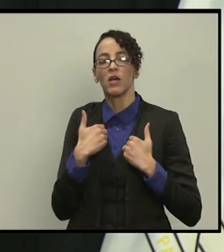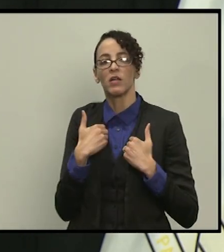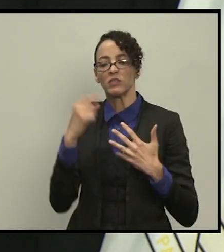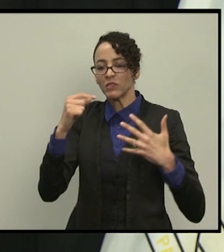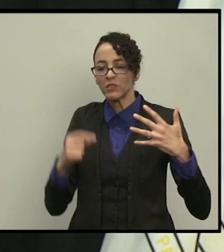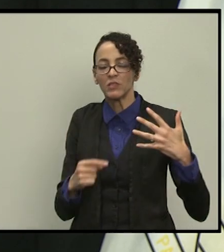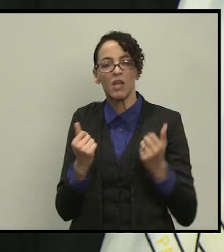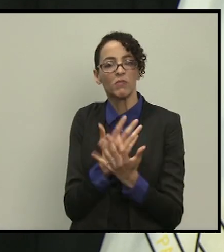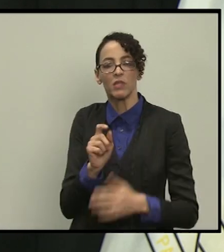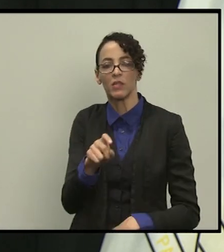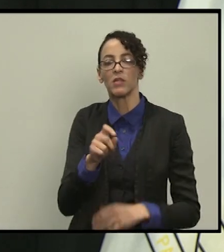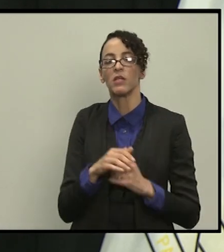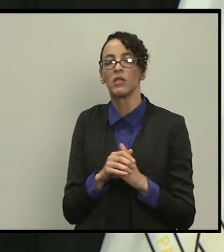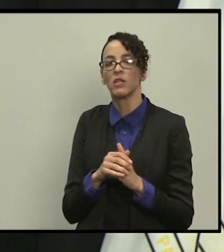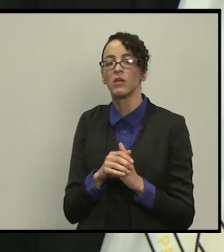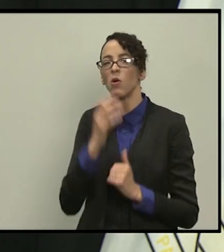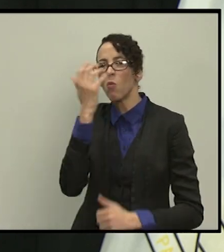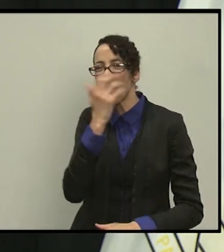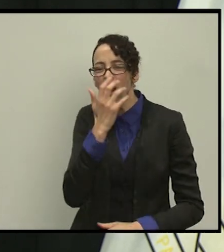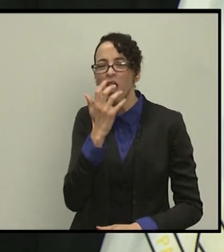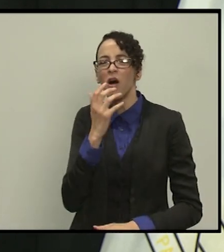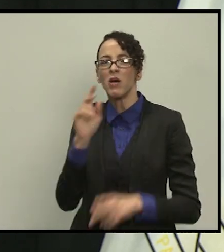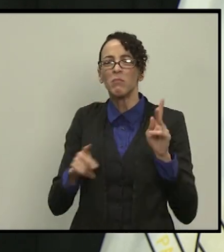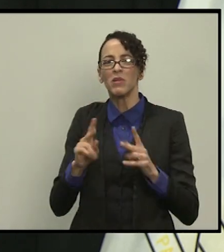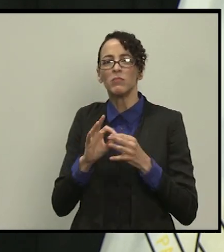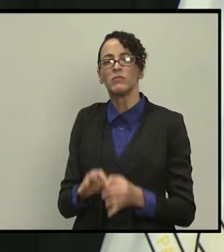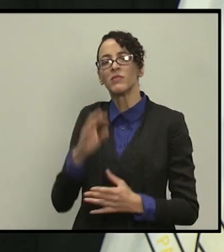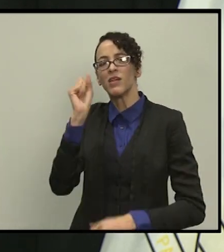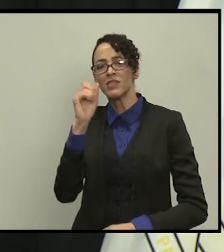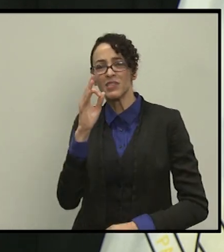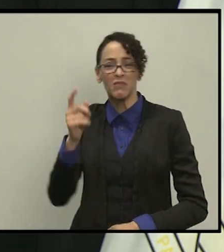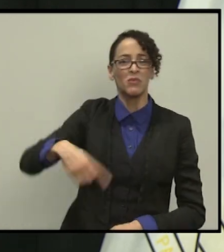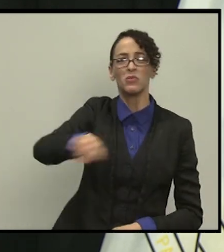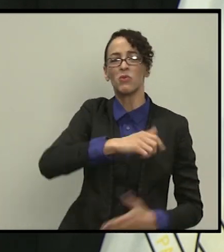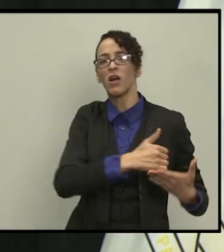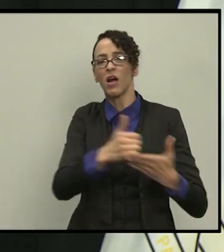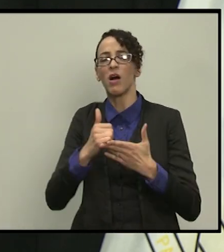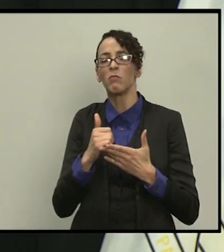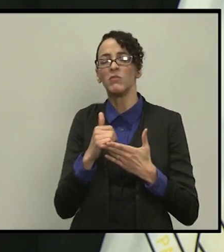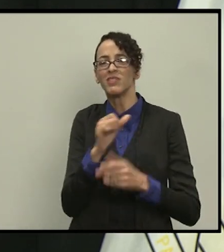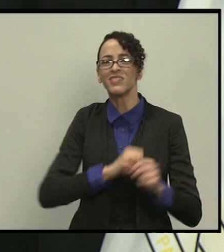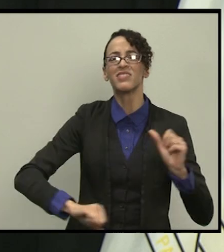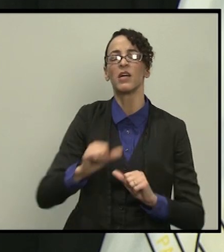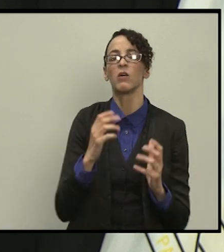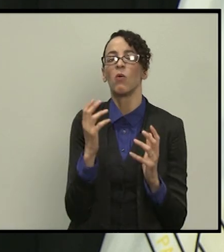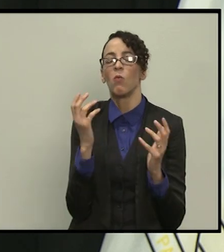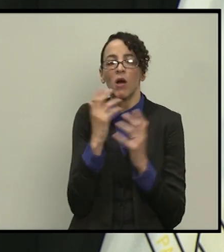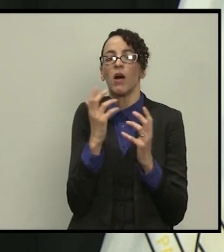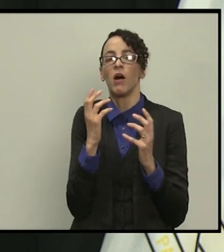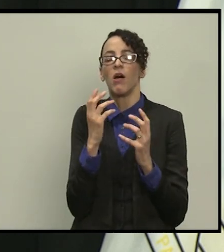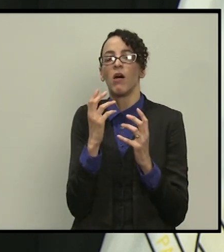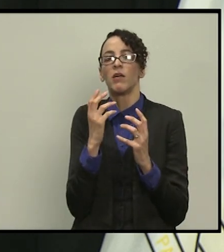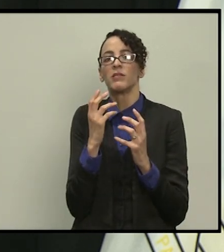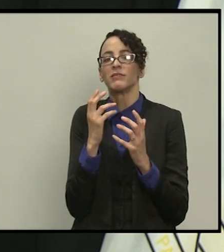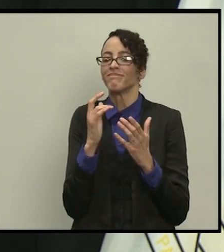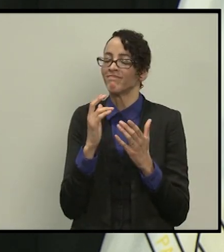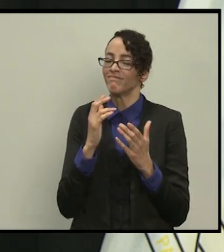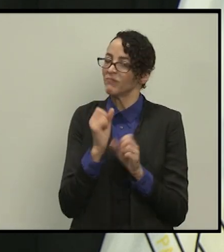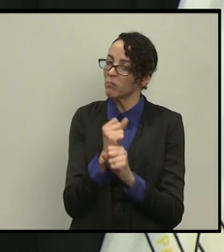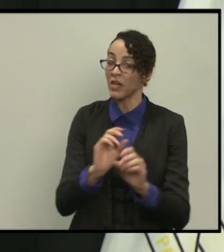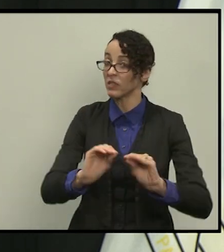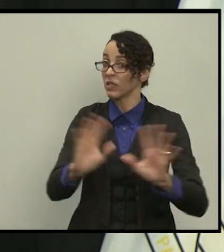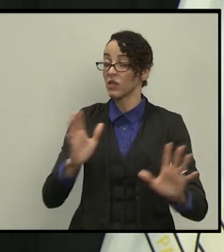do all that they can. And so I think it's clear that our goal is to make sure that no one